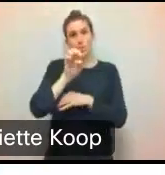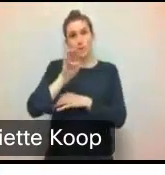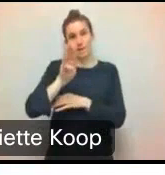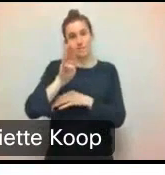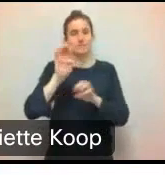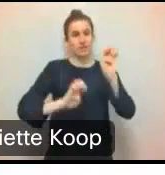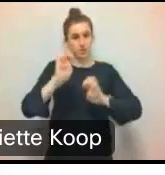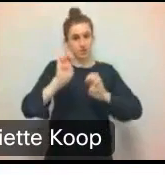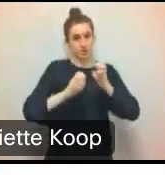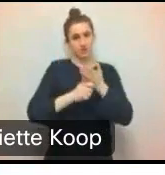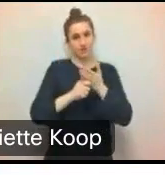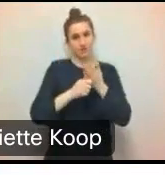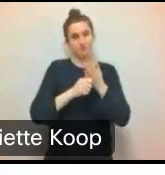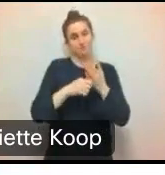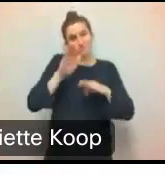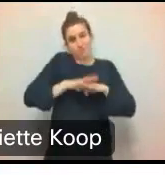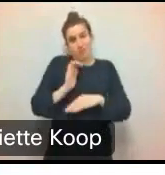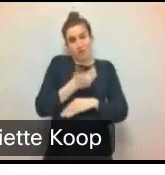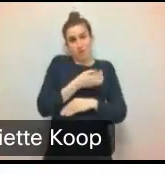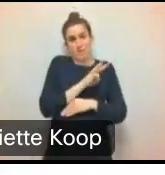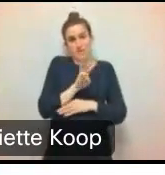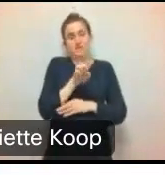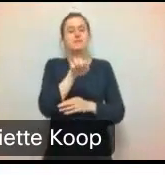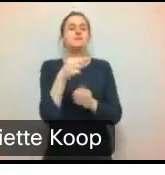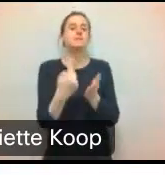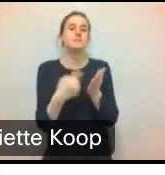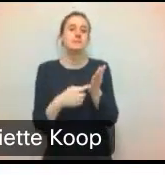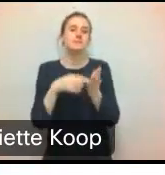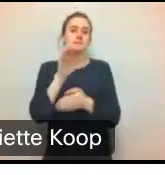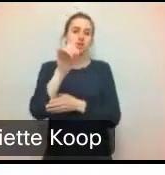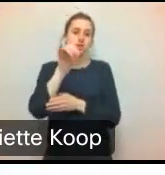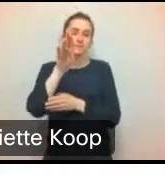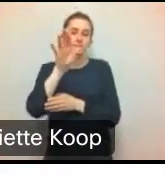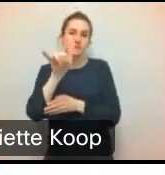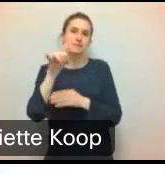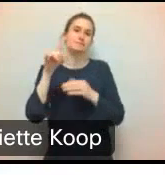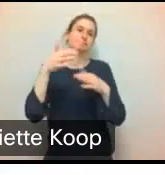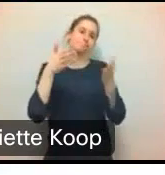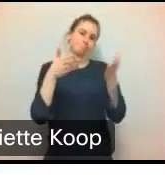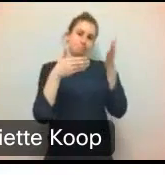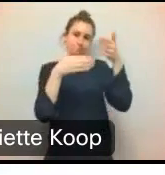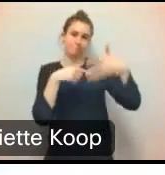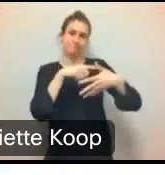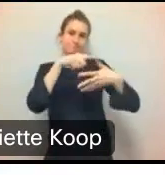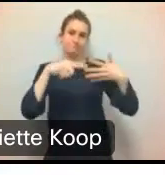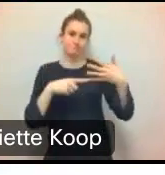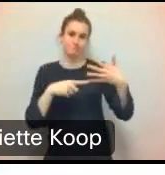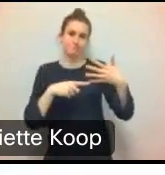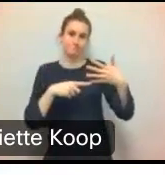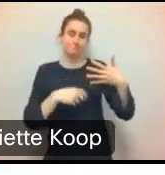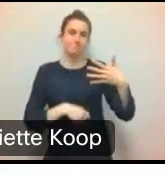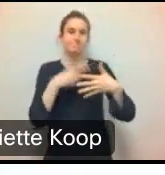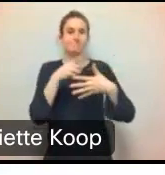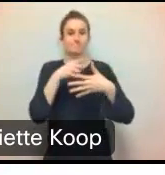website. And basically, it looks at currency, relevance, authority, accuracy, and purpose. So currency, of